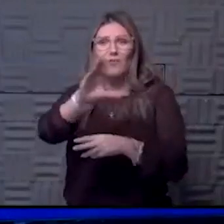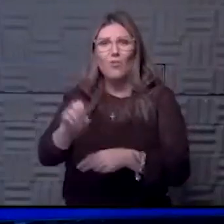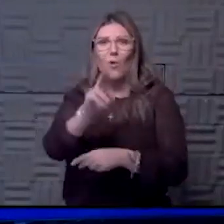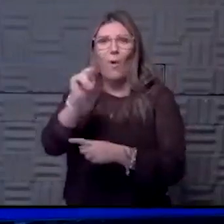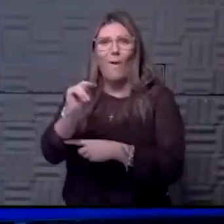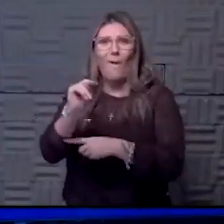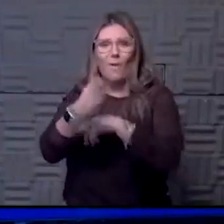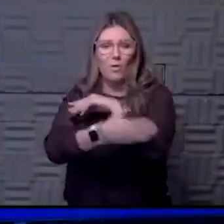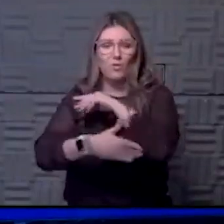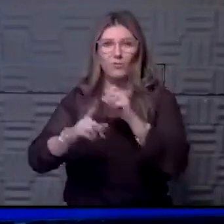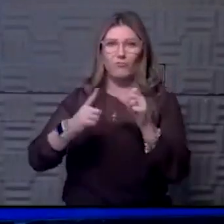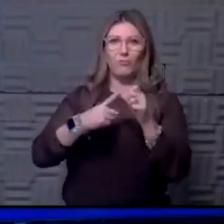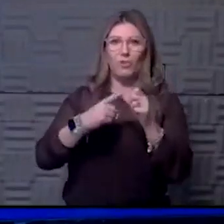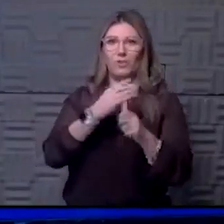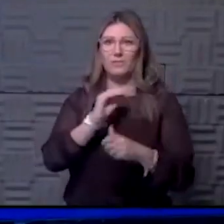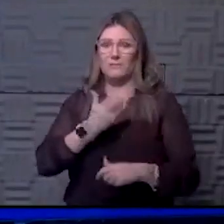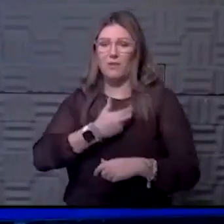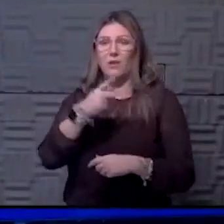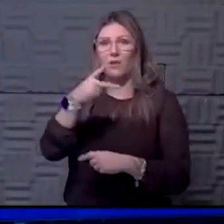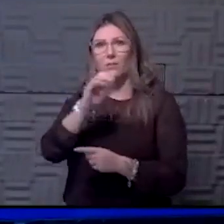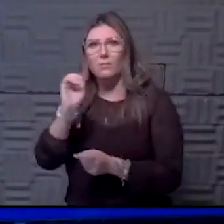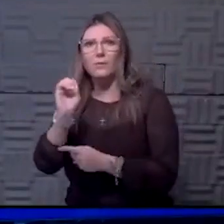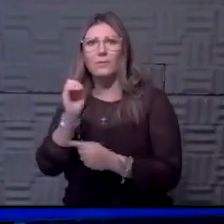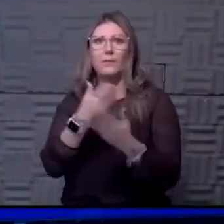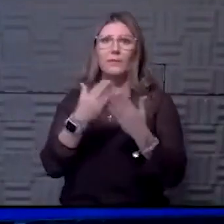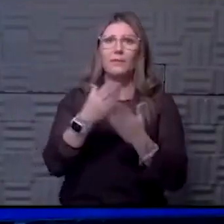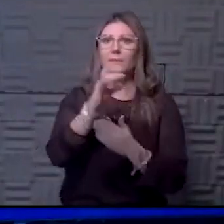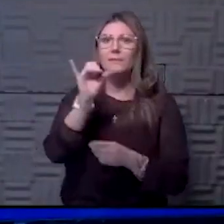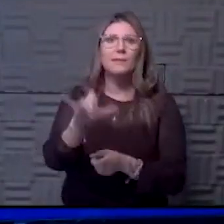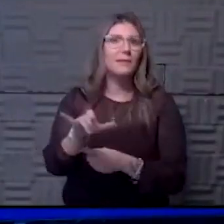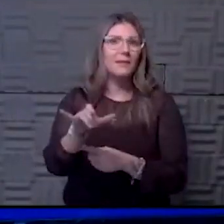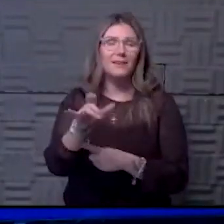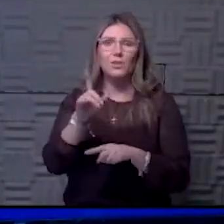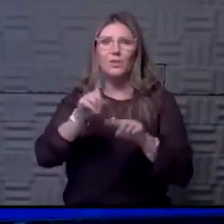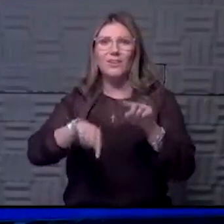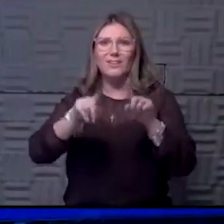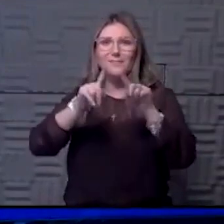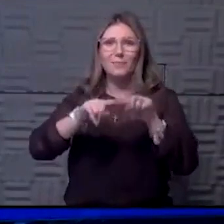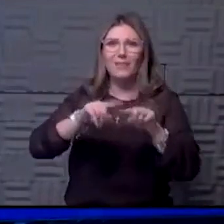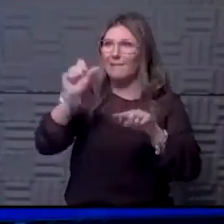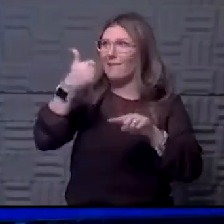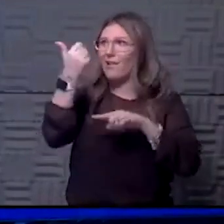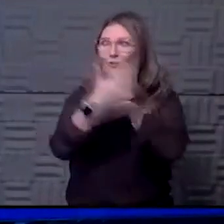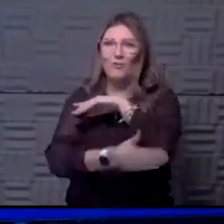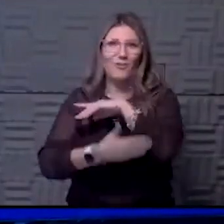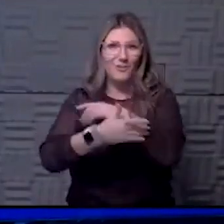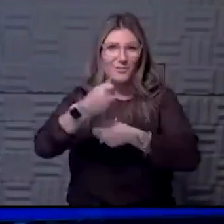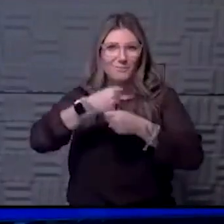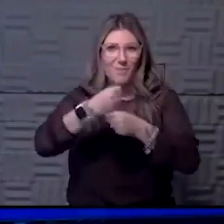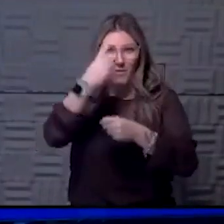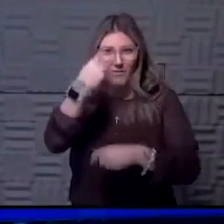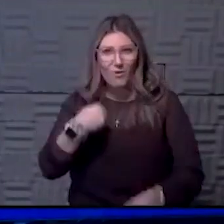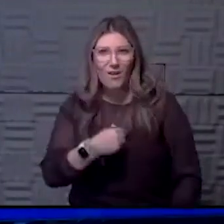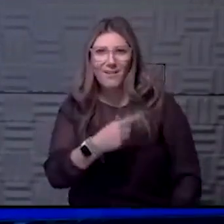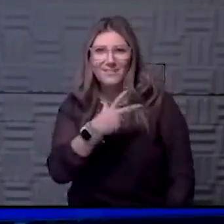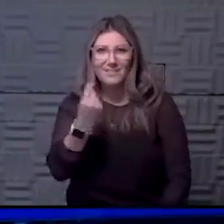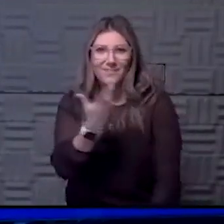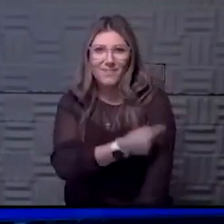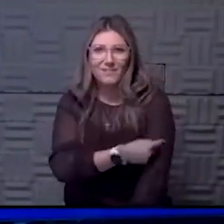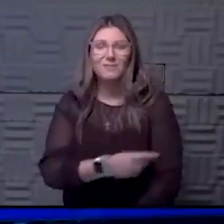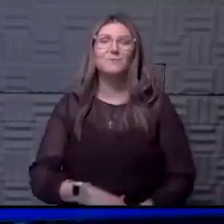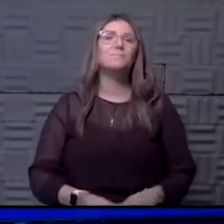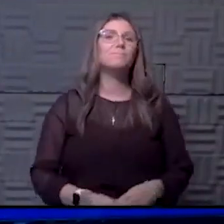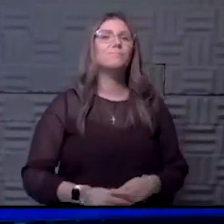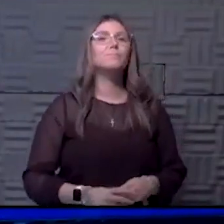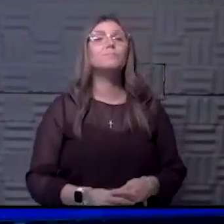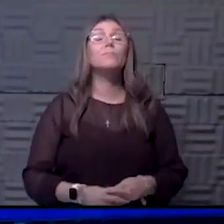so I'm with you. I mean, our PPE and things like that, we can't necessarily depend on everyone else to produce it for us, and vaccination too.